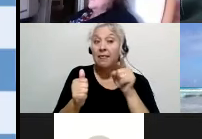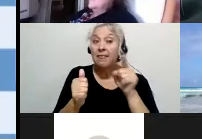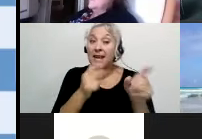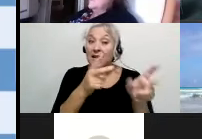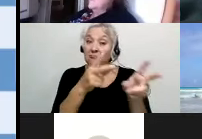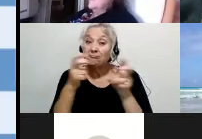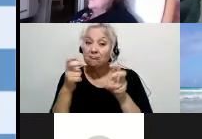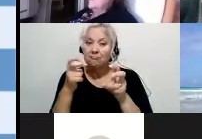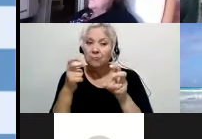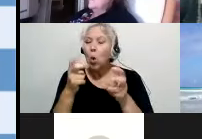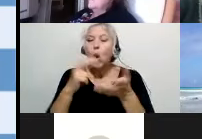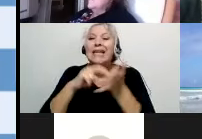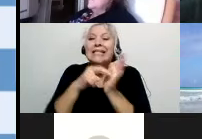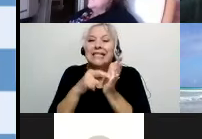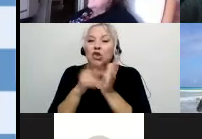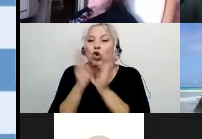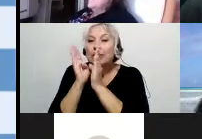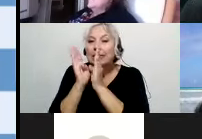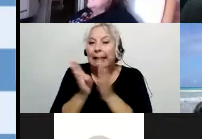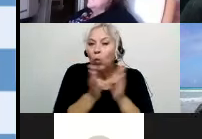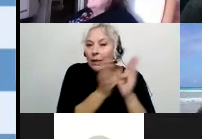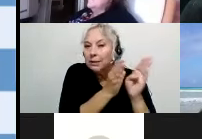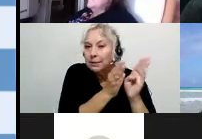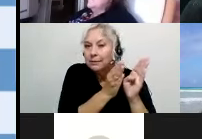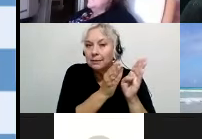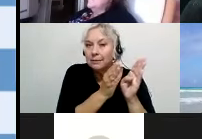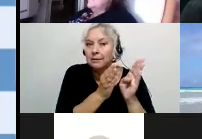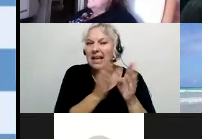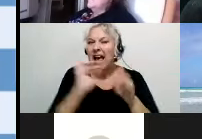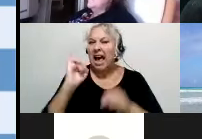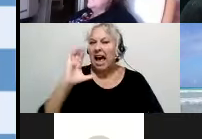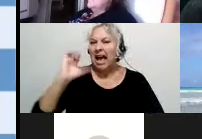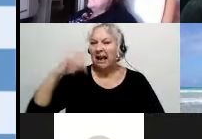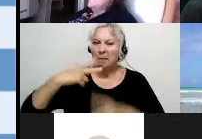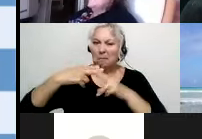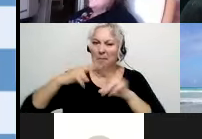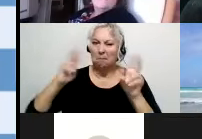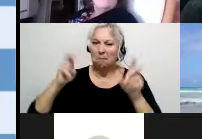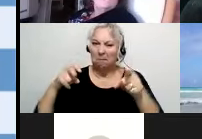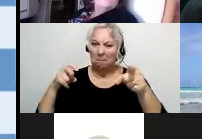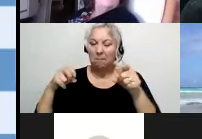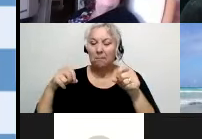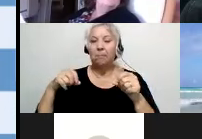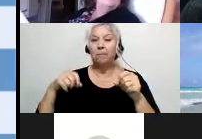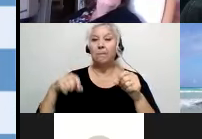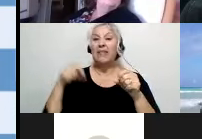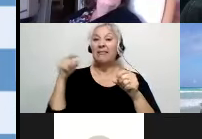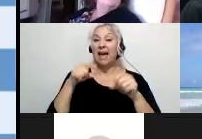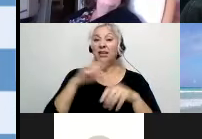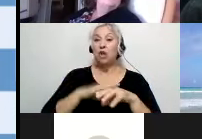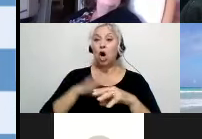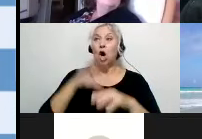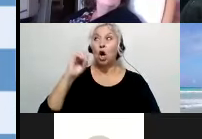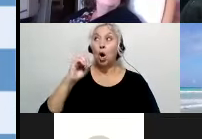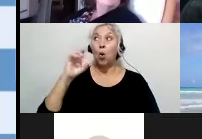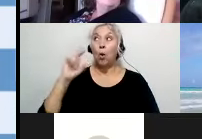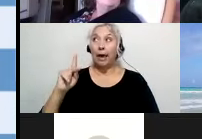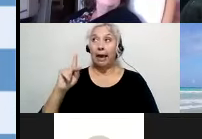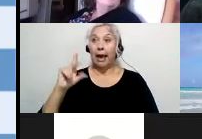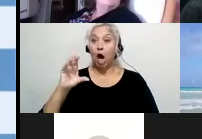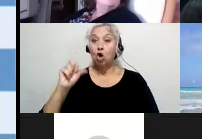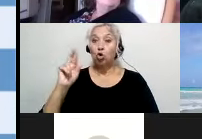study, or an intentional sequence of courses is what the ICAP calls it. And it is on OK Career Guide.